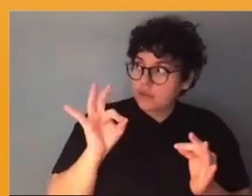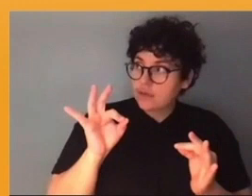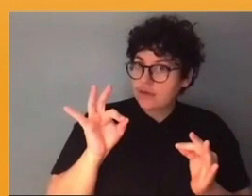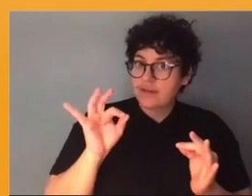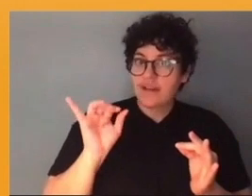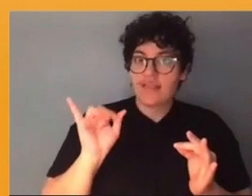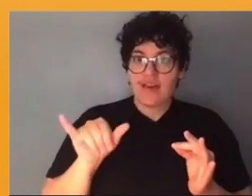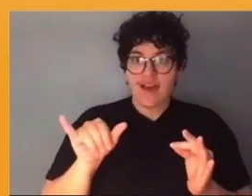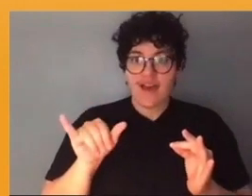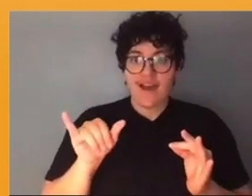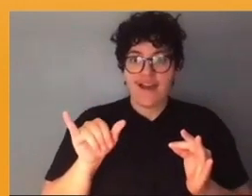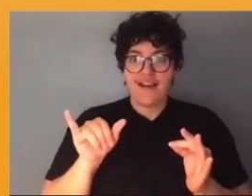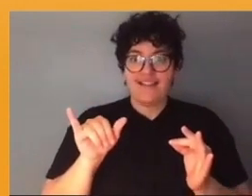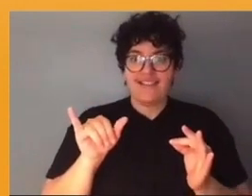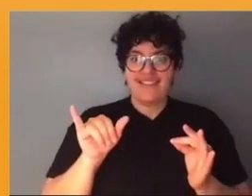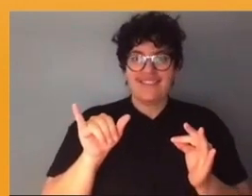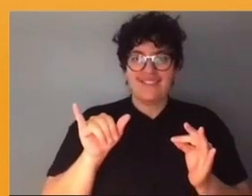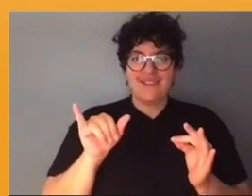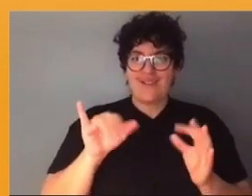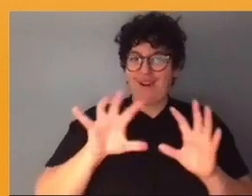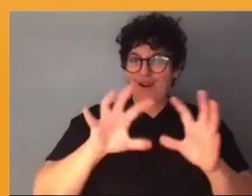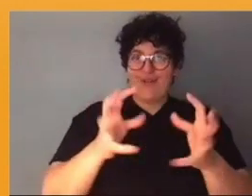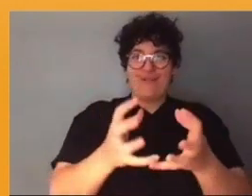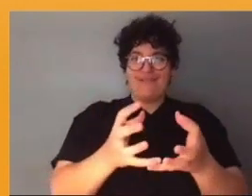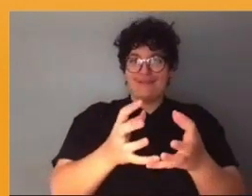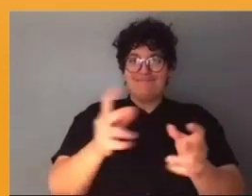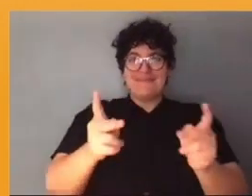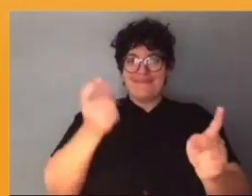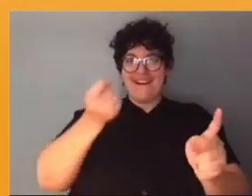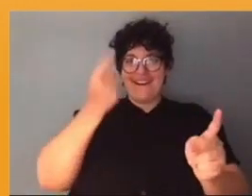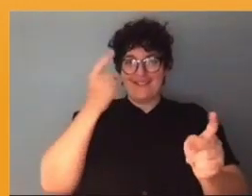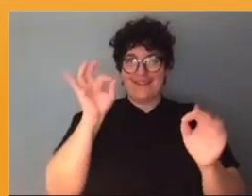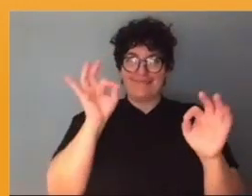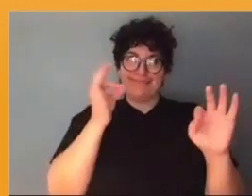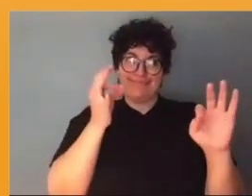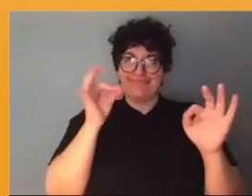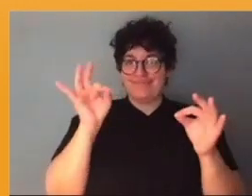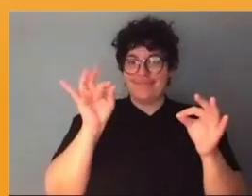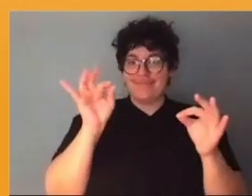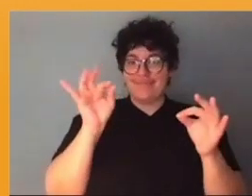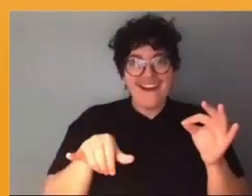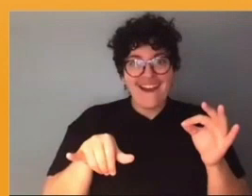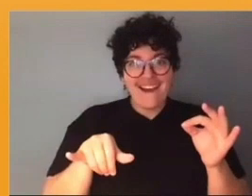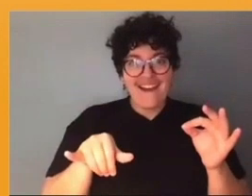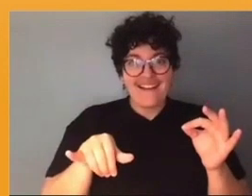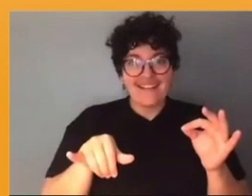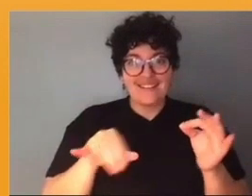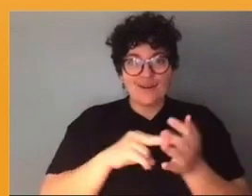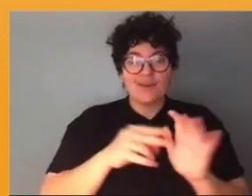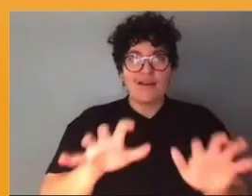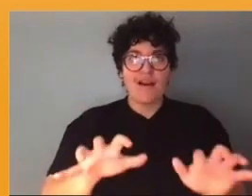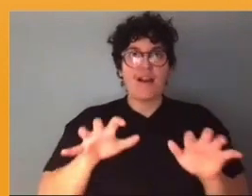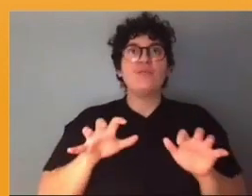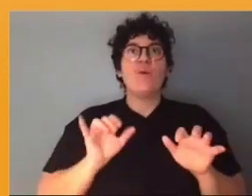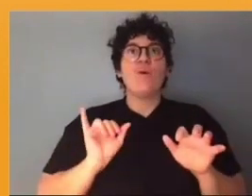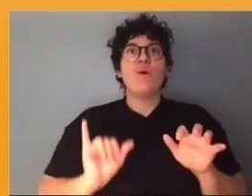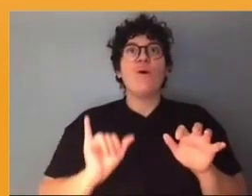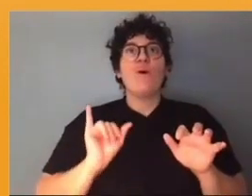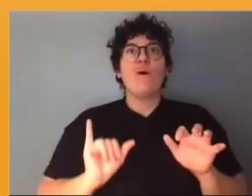universally understood expressionists, they can really inspire the audience to